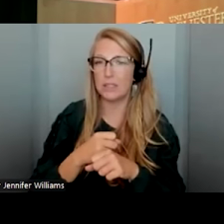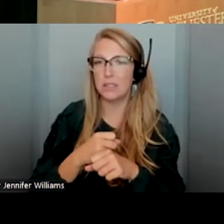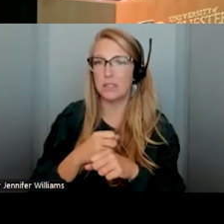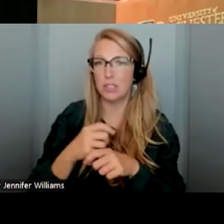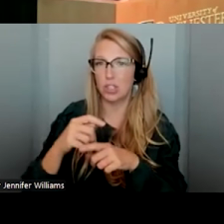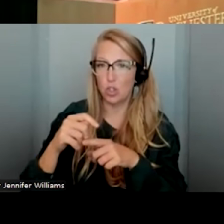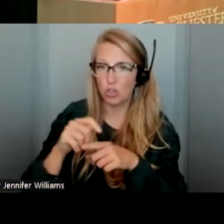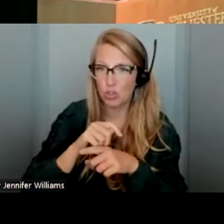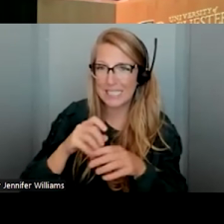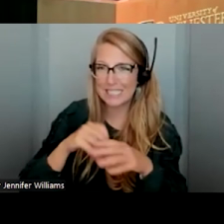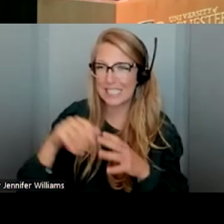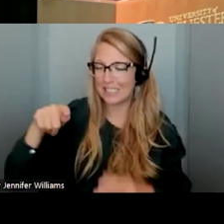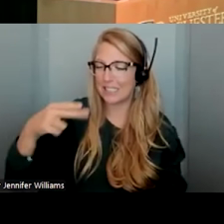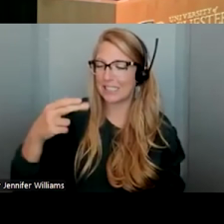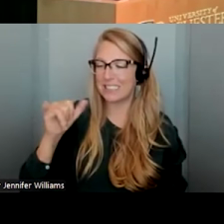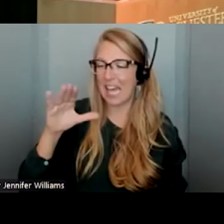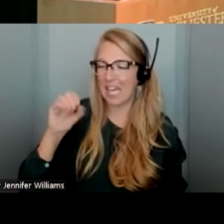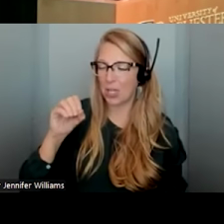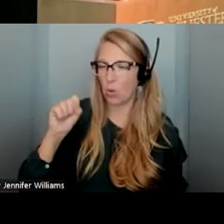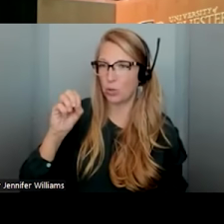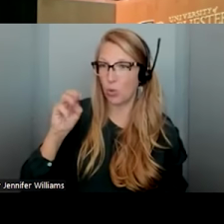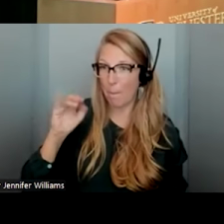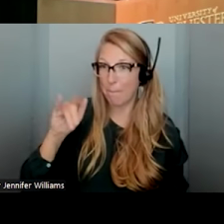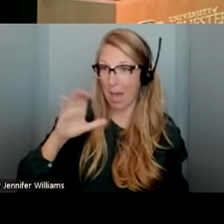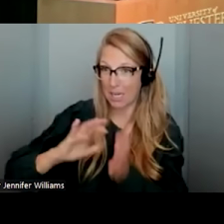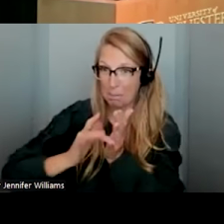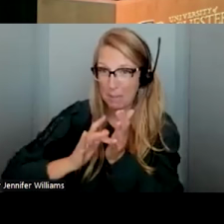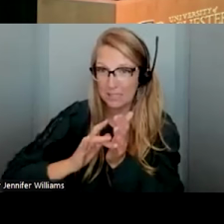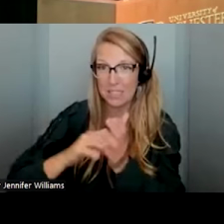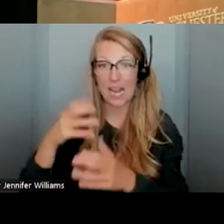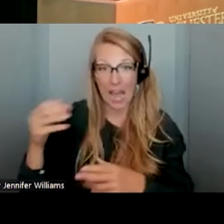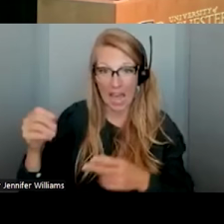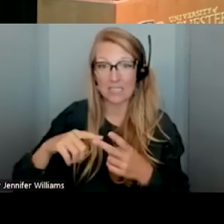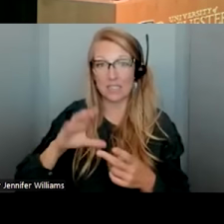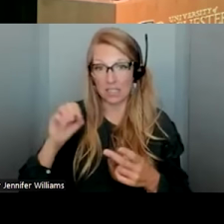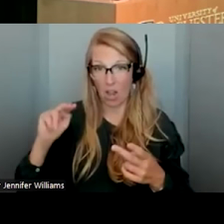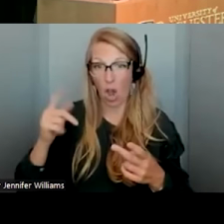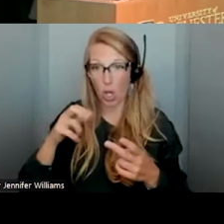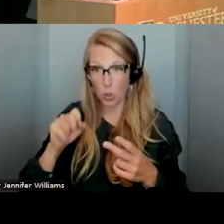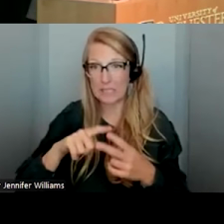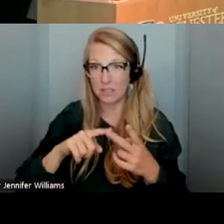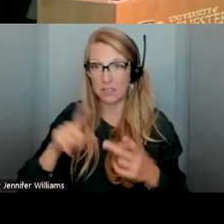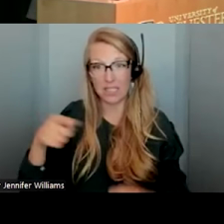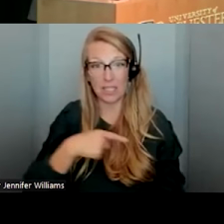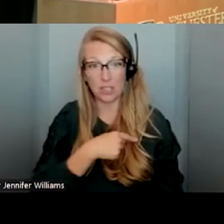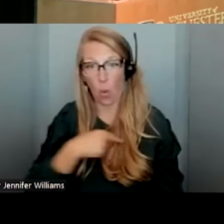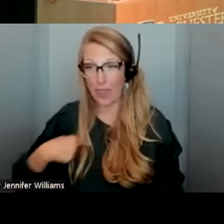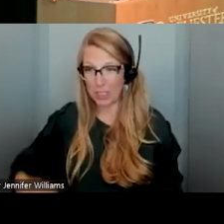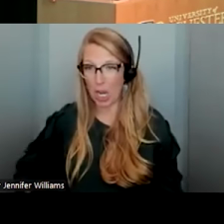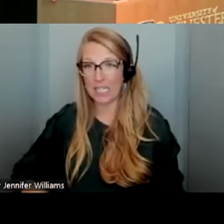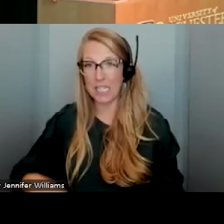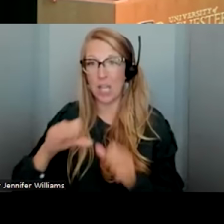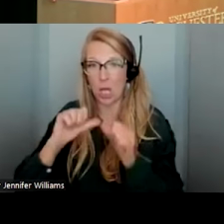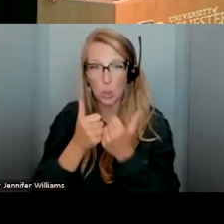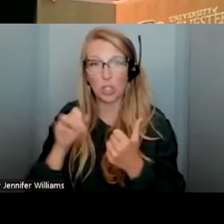trainees in psychosomatic medicine, and also participate in Congress of CSPM, Chinese Association of